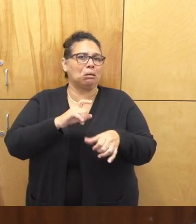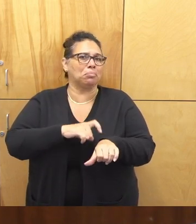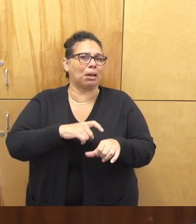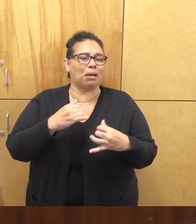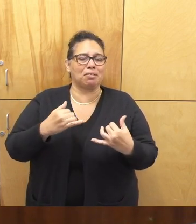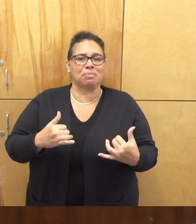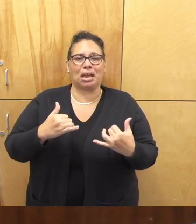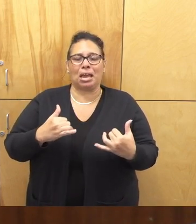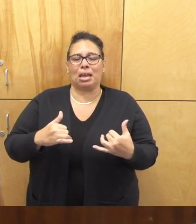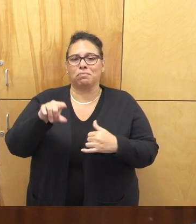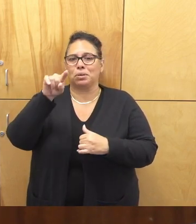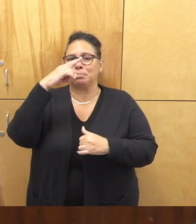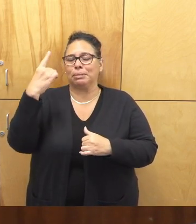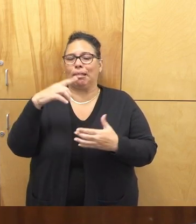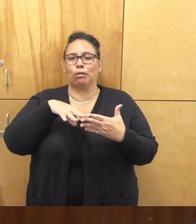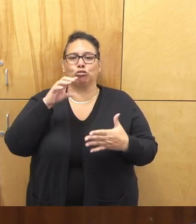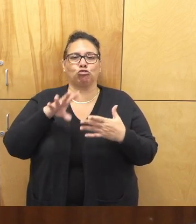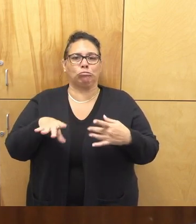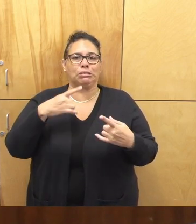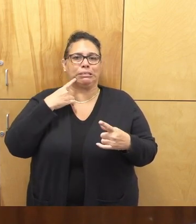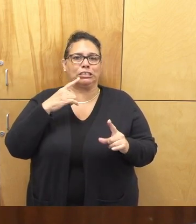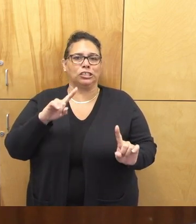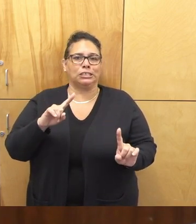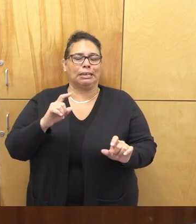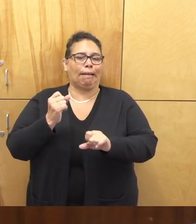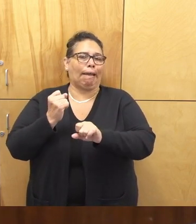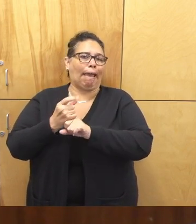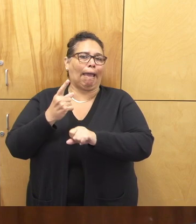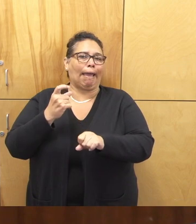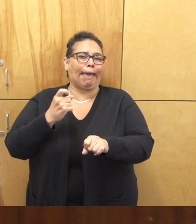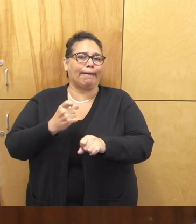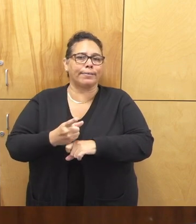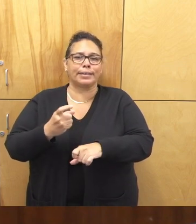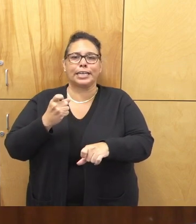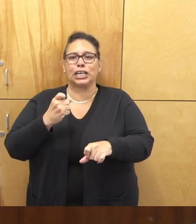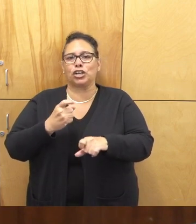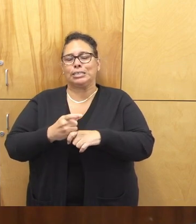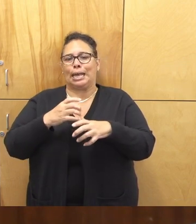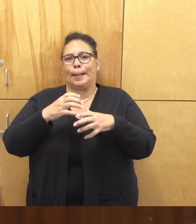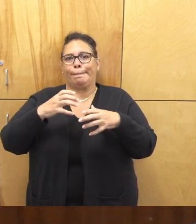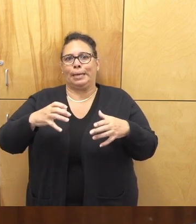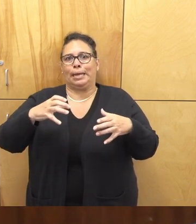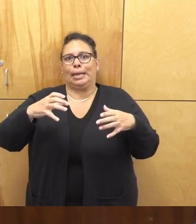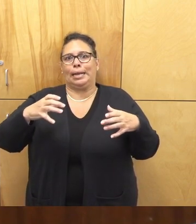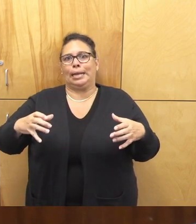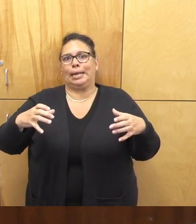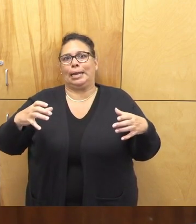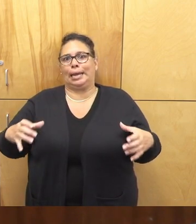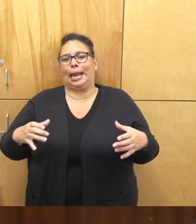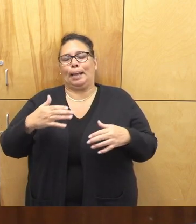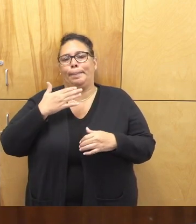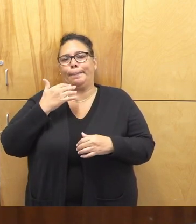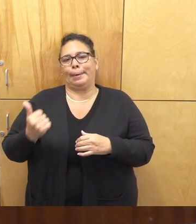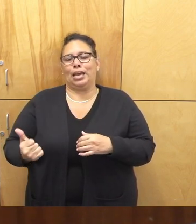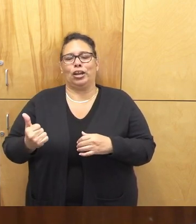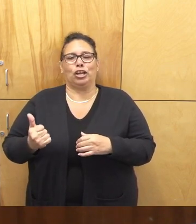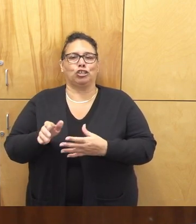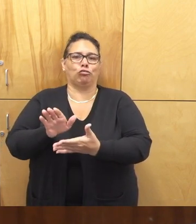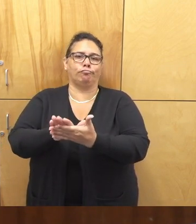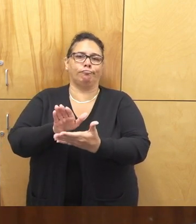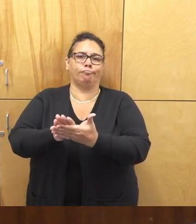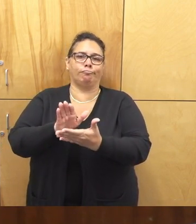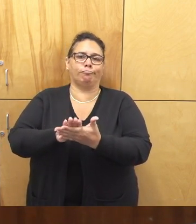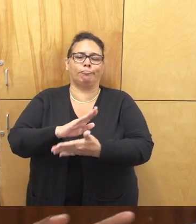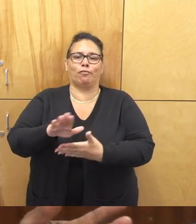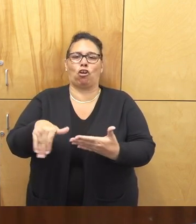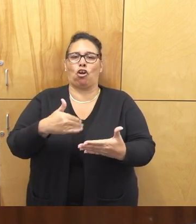when it comes to Black student achievement. And every year it's just getting bigger and better. And I just want to give a big shout out to all